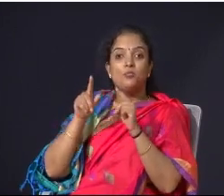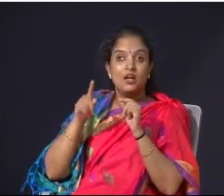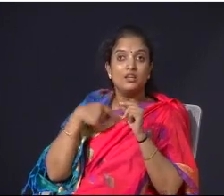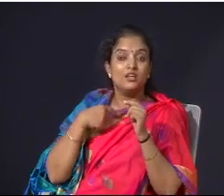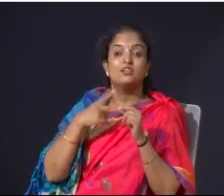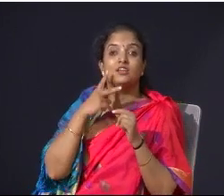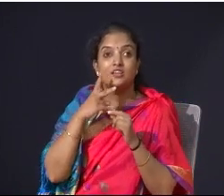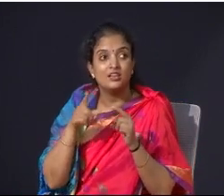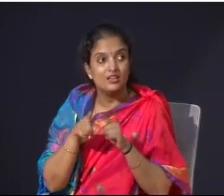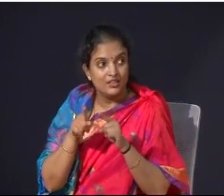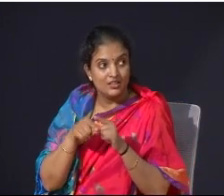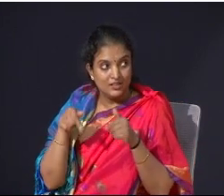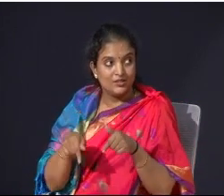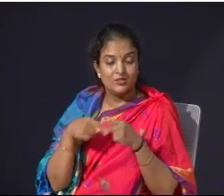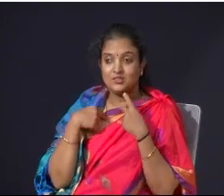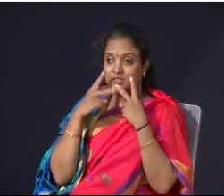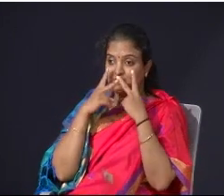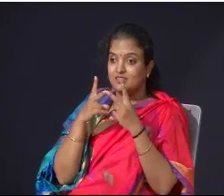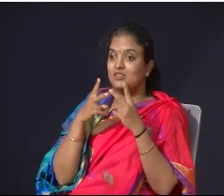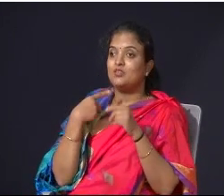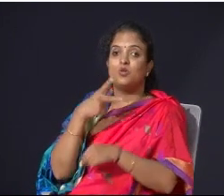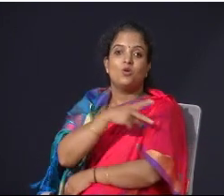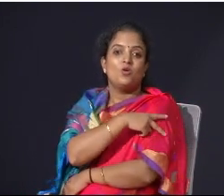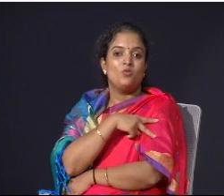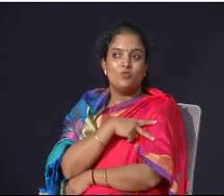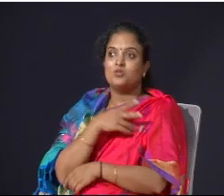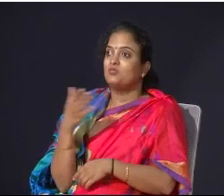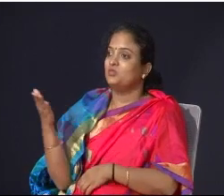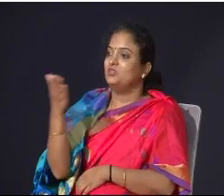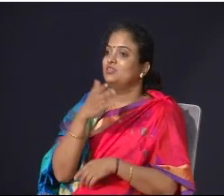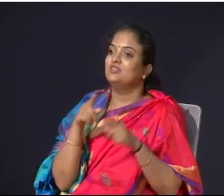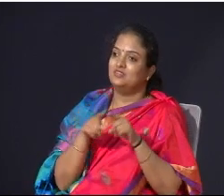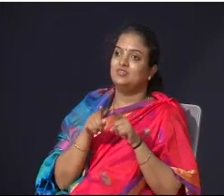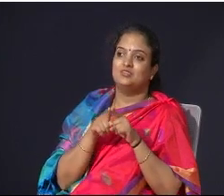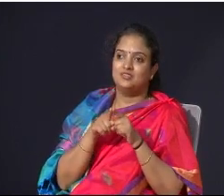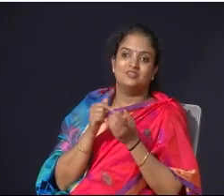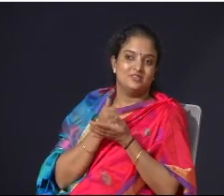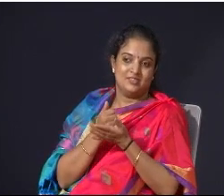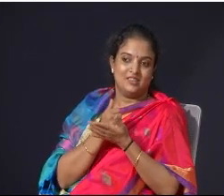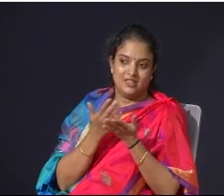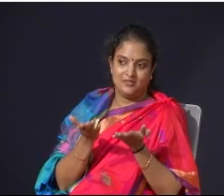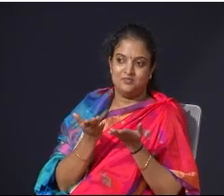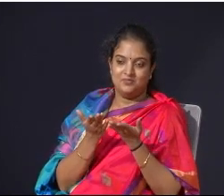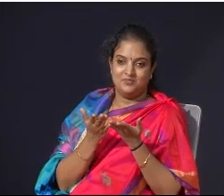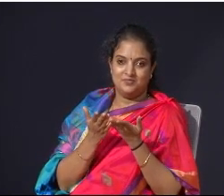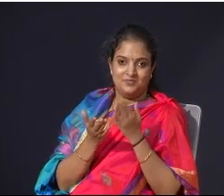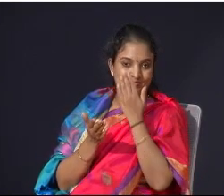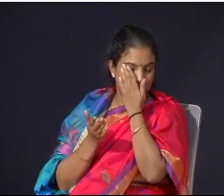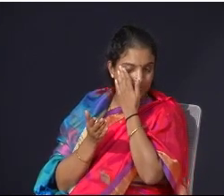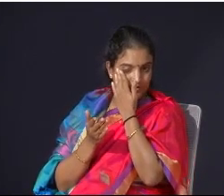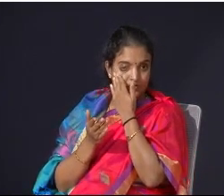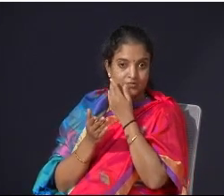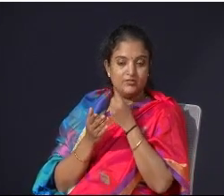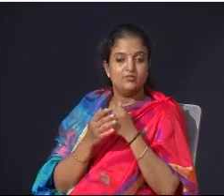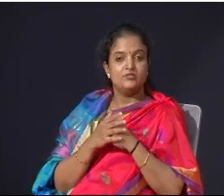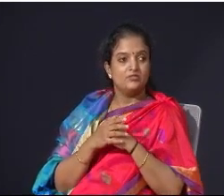saw angels in a different form in the volunteers of Sri Satya Sai Vidya Vahini volunteers. I am awed